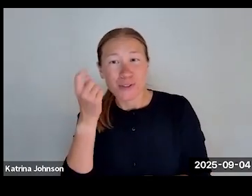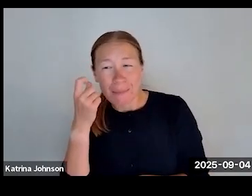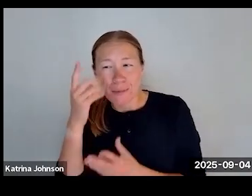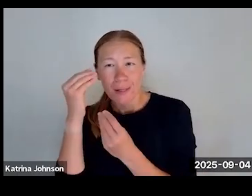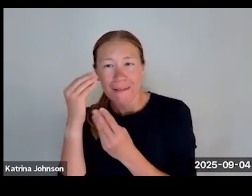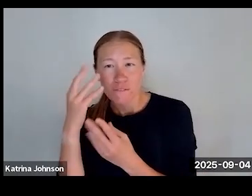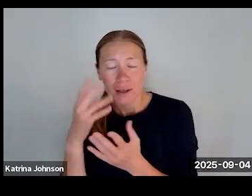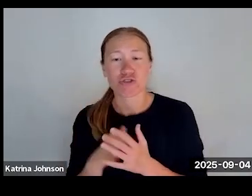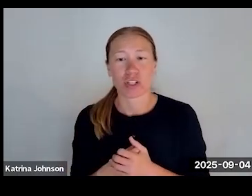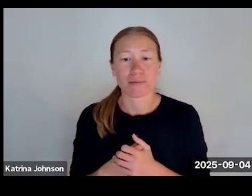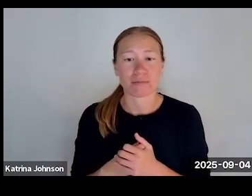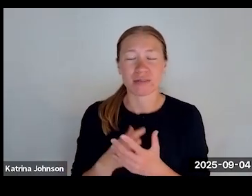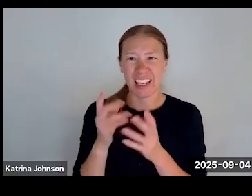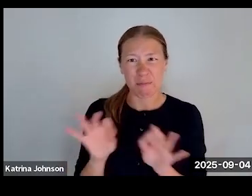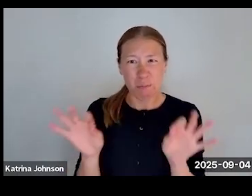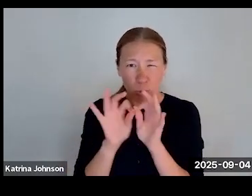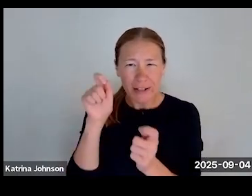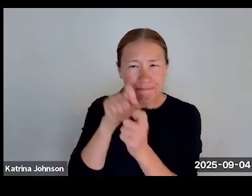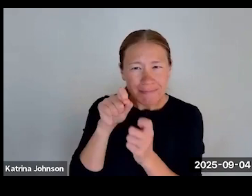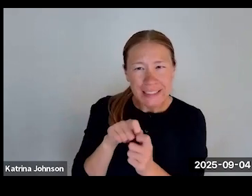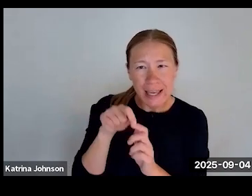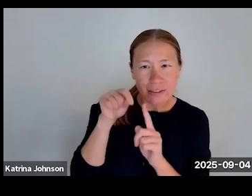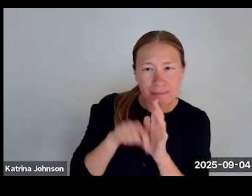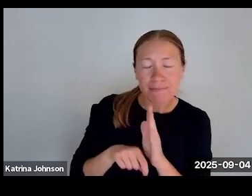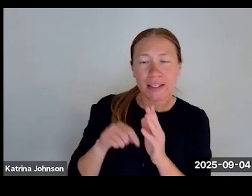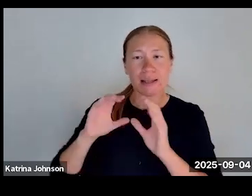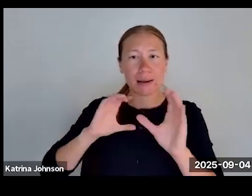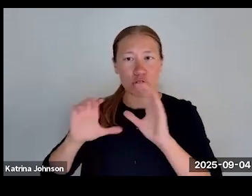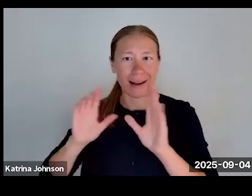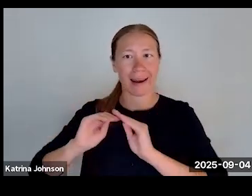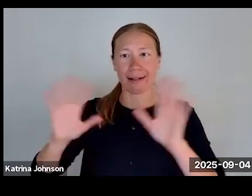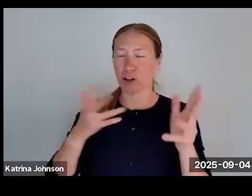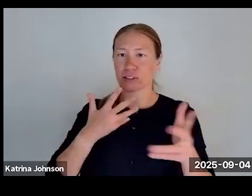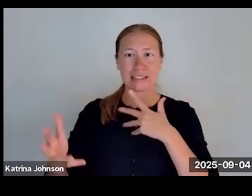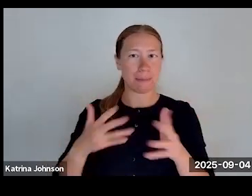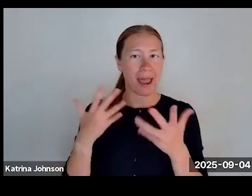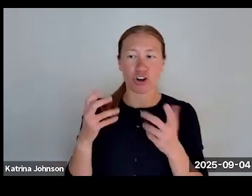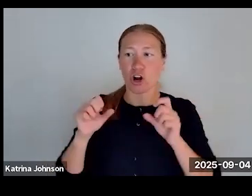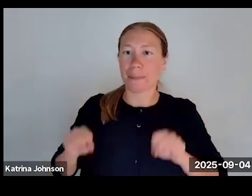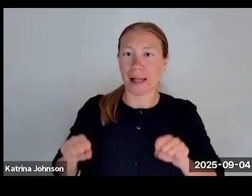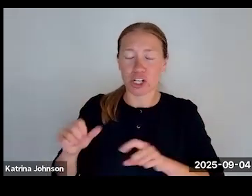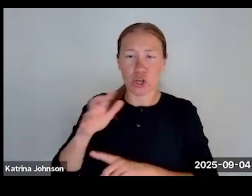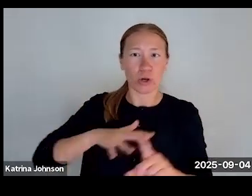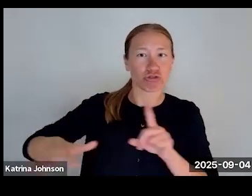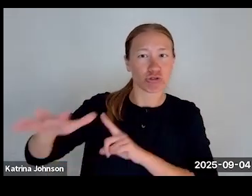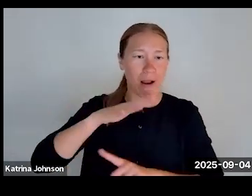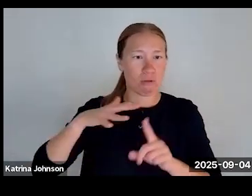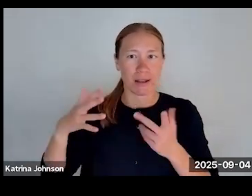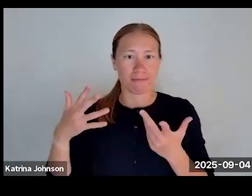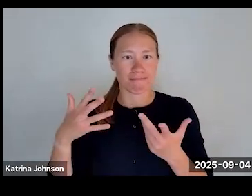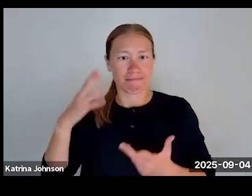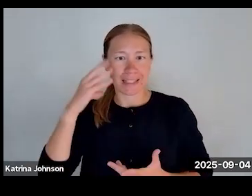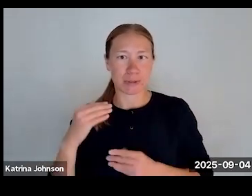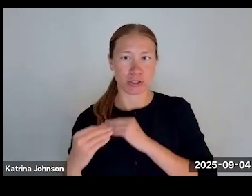that important details are communicated clearly, regardless of sensory ability or surrounding conditions.